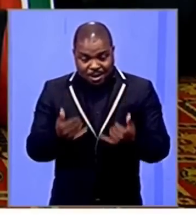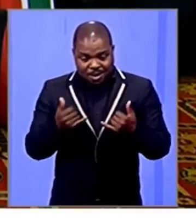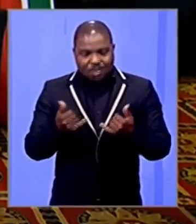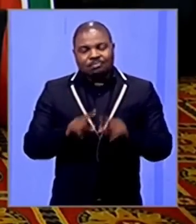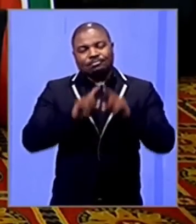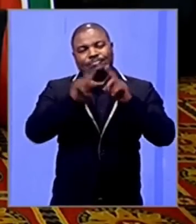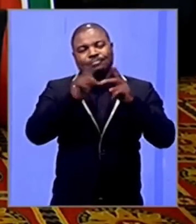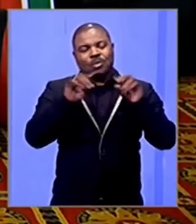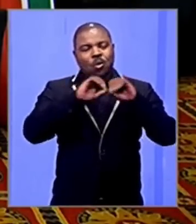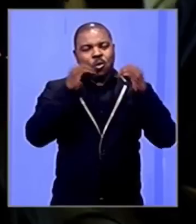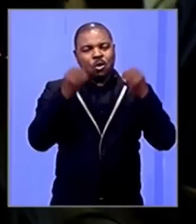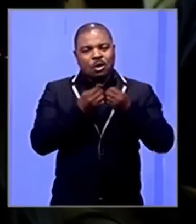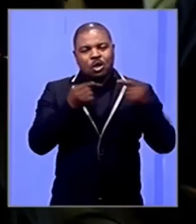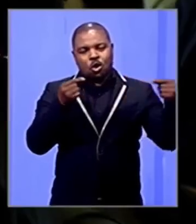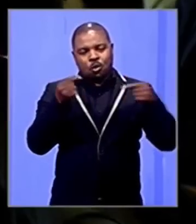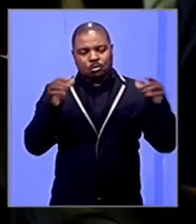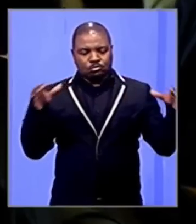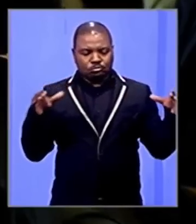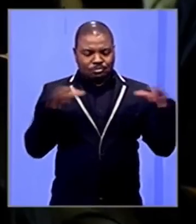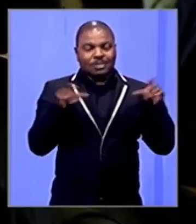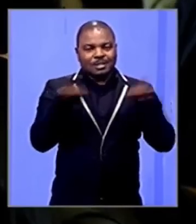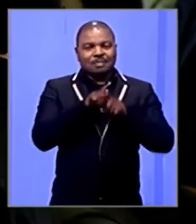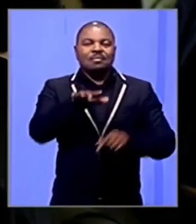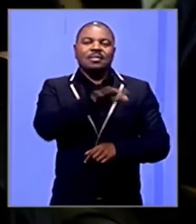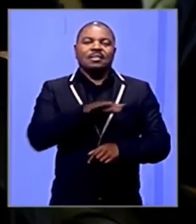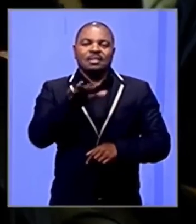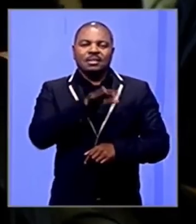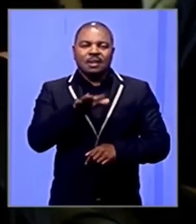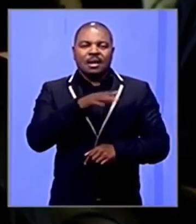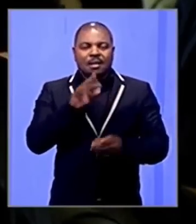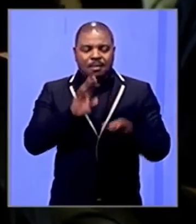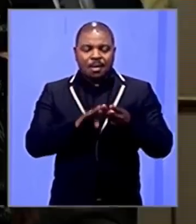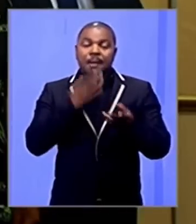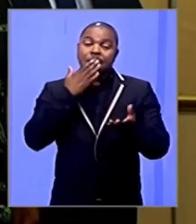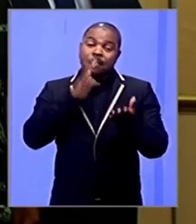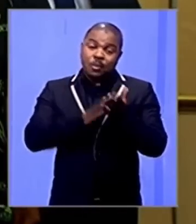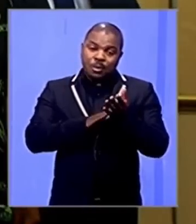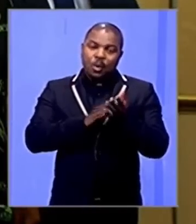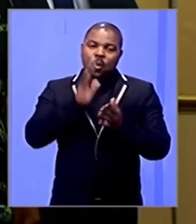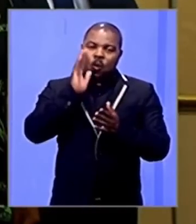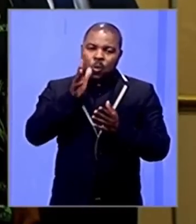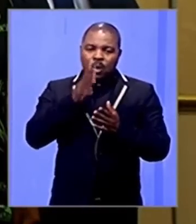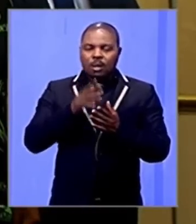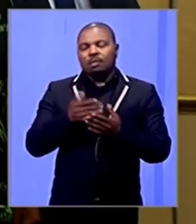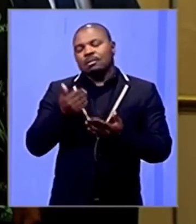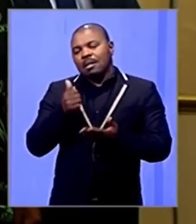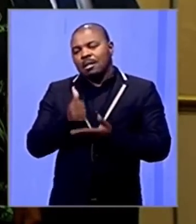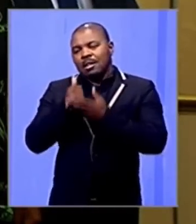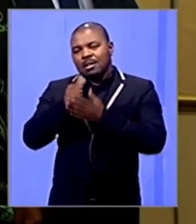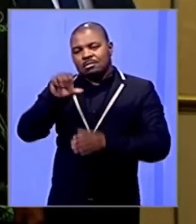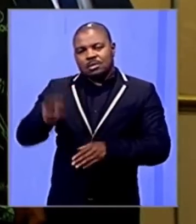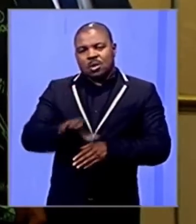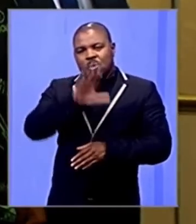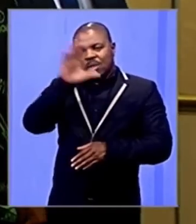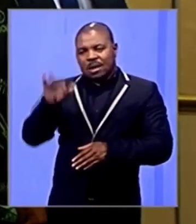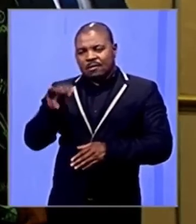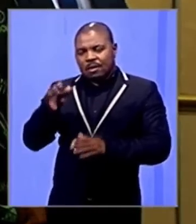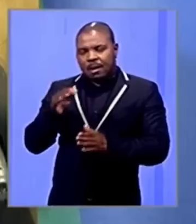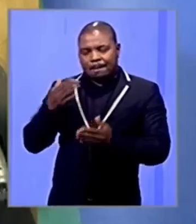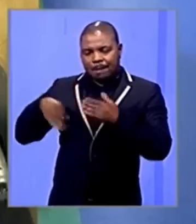setlhopha sa makoko kganetso se kgobokane kwa lefelong leno le go dira ditshepiso tsa go pholosa seo ba se bitsang Aforika Borwa yo